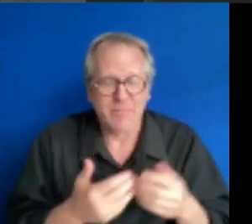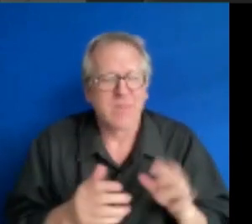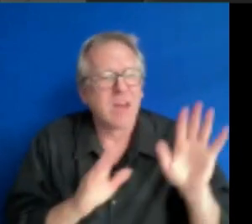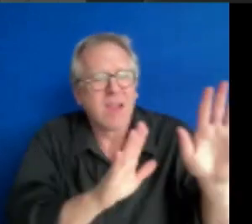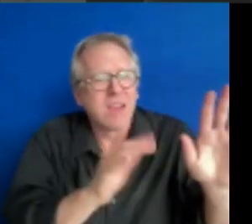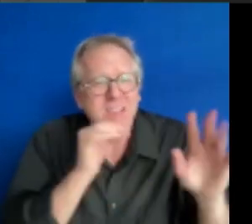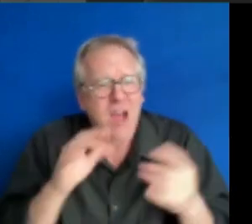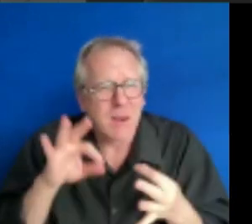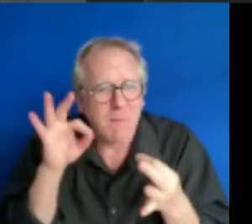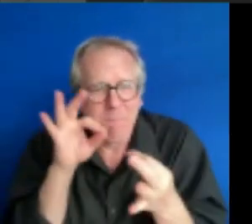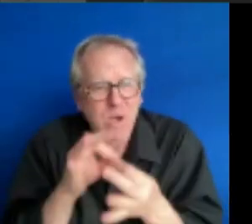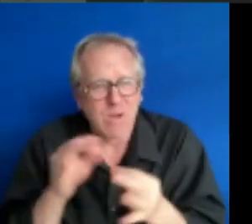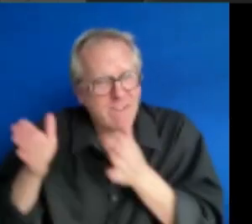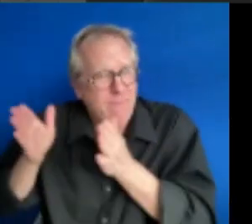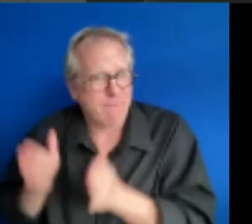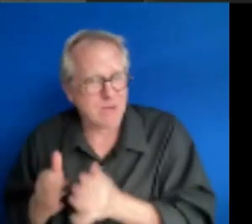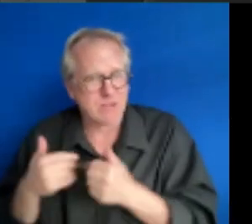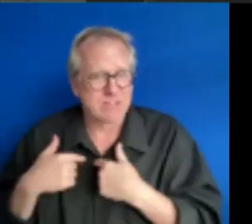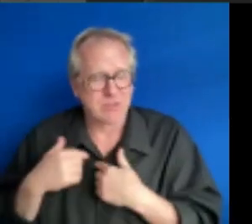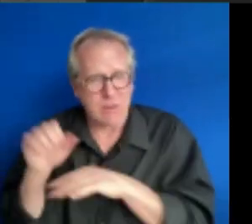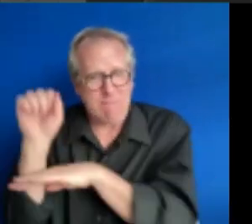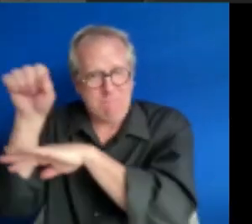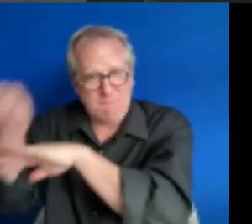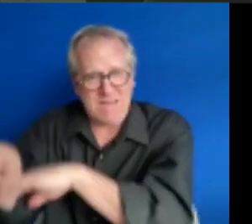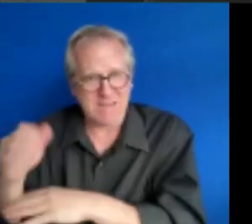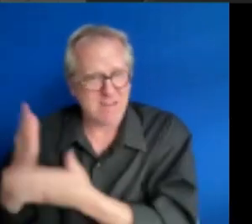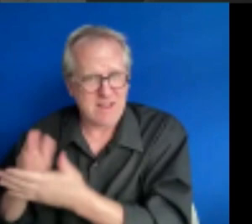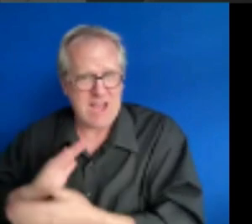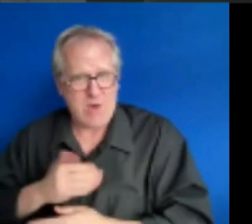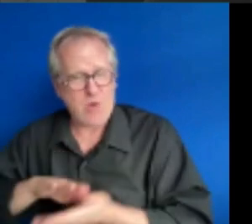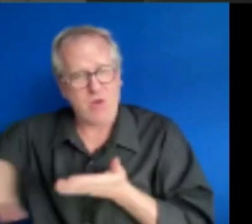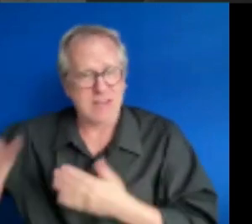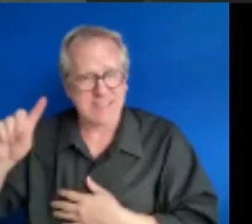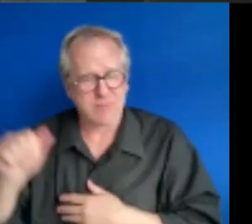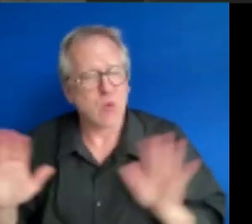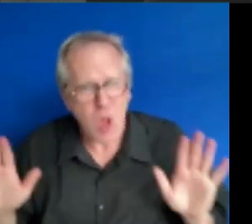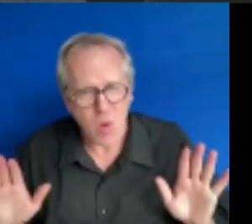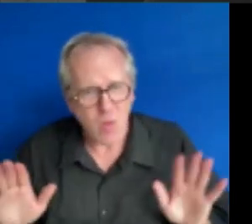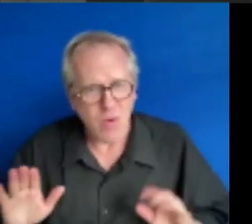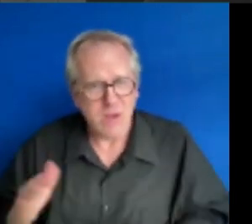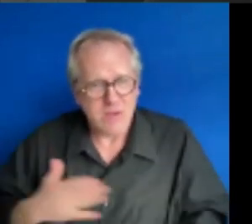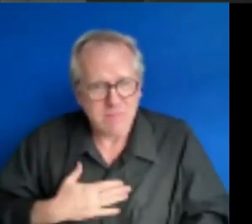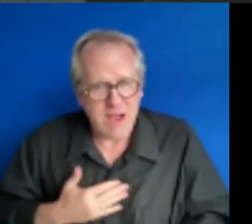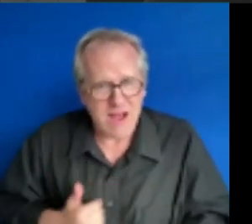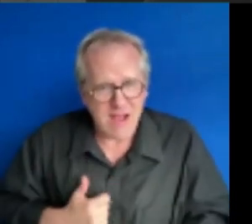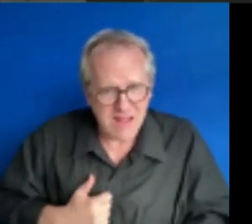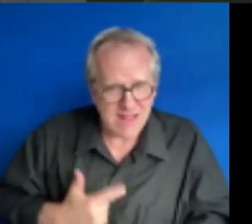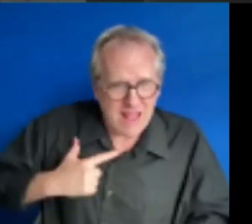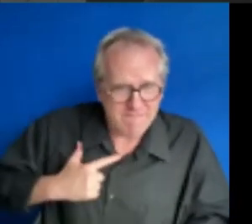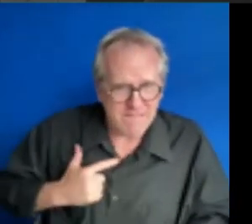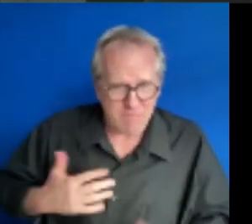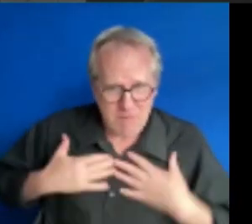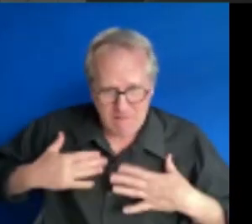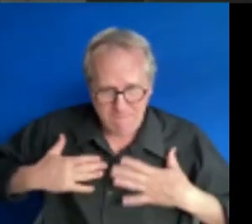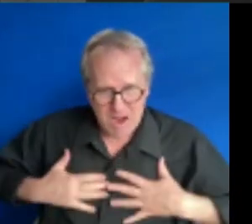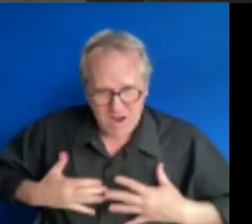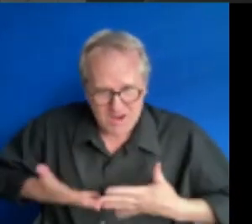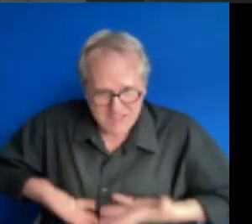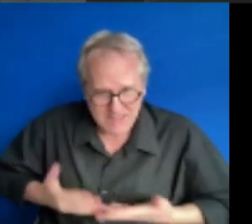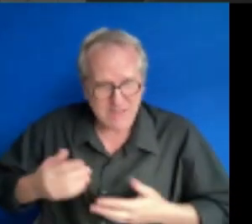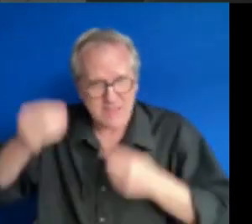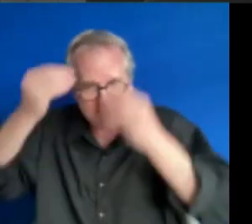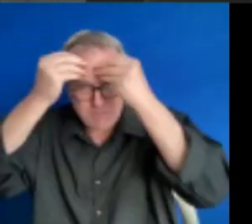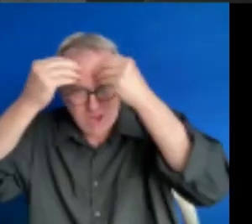this perfect model of someone who overcame our disability. We are living in this body that we have, or in this mind that